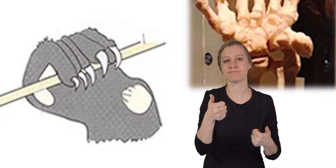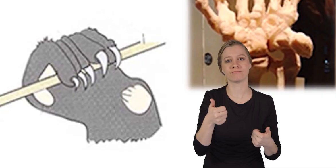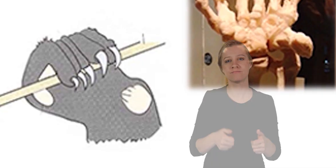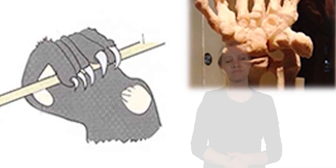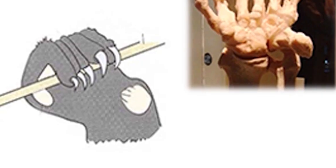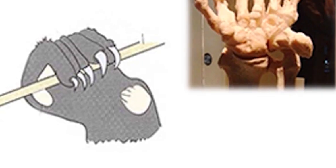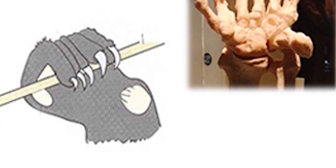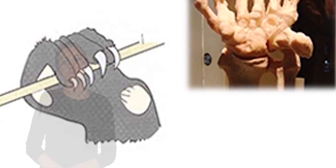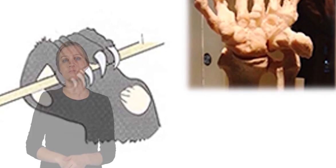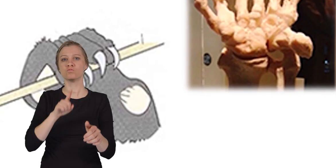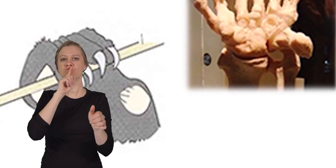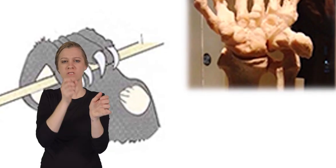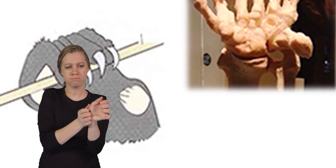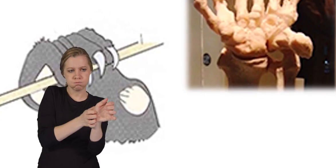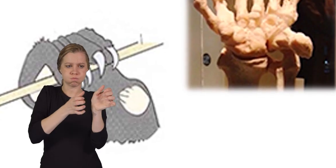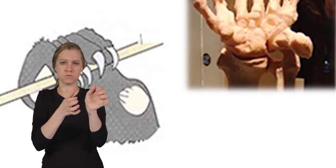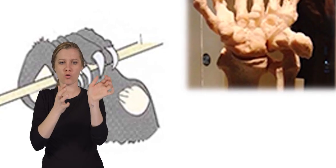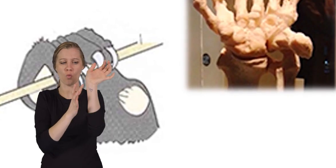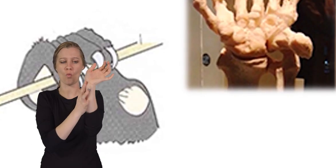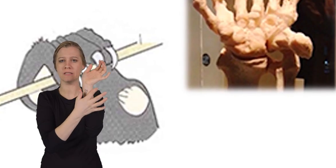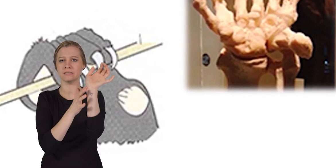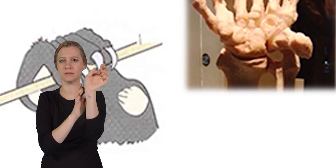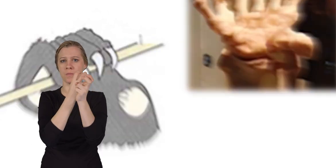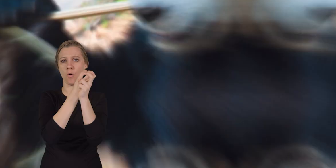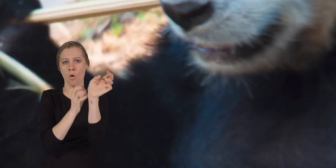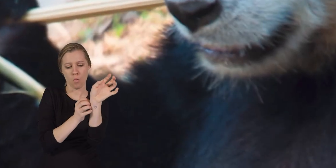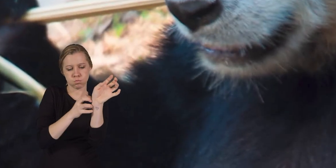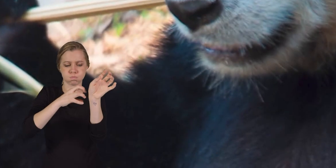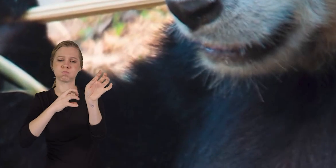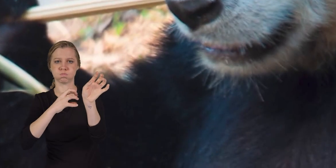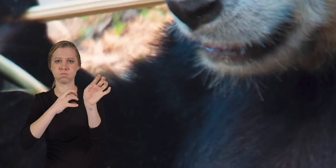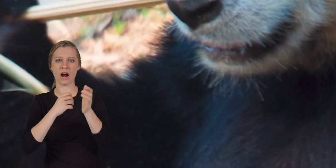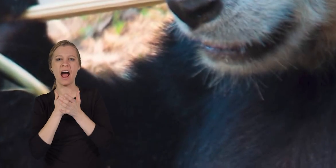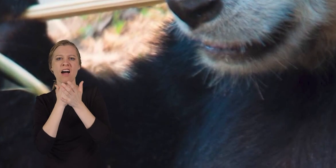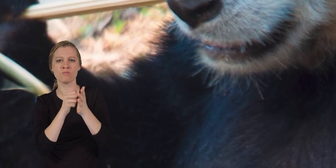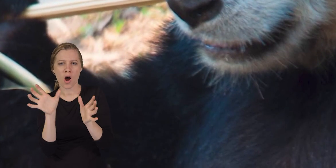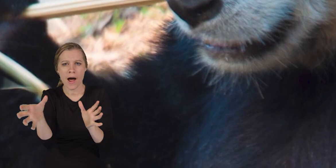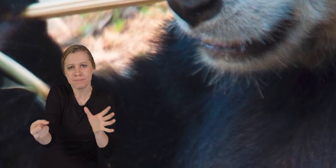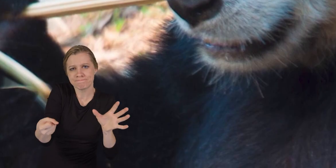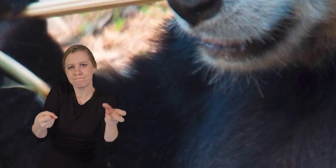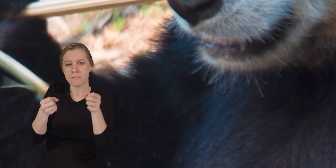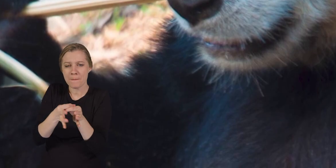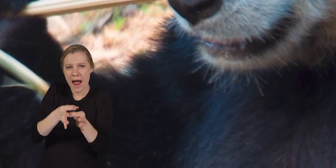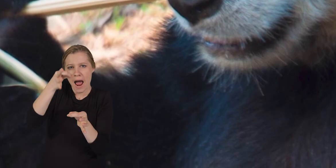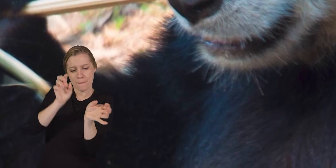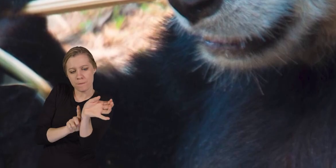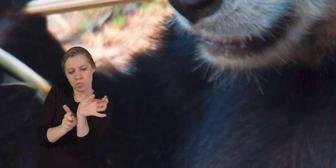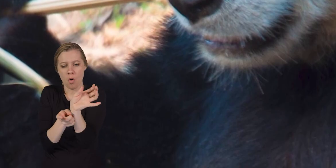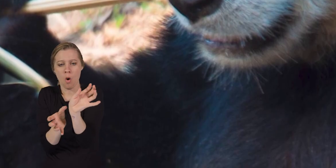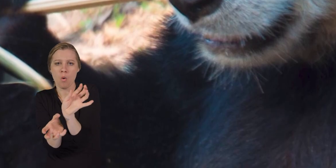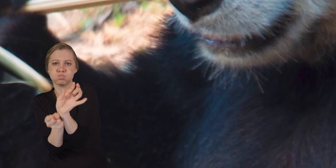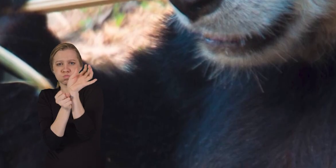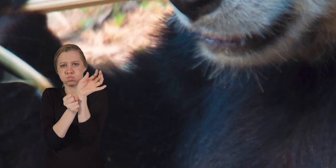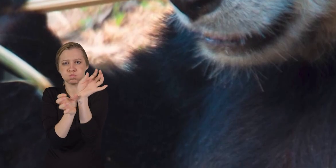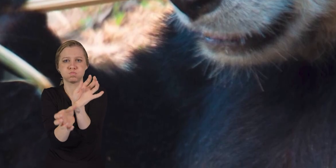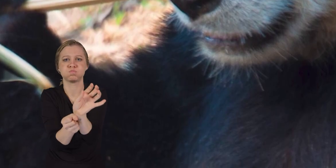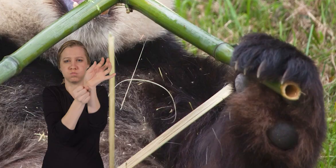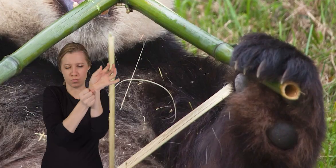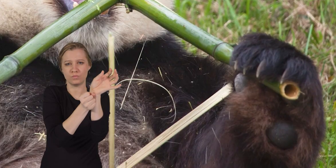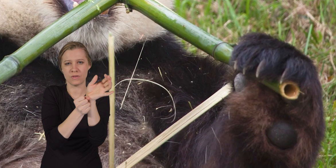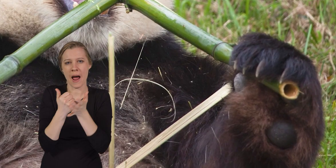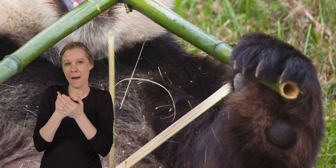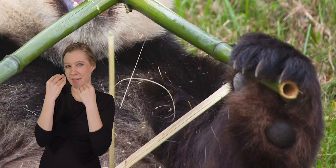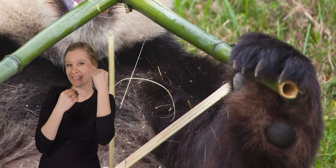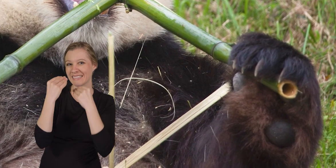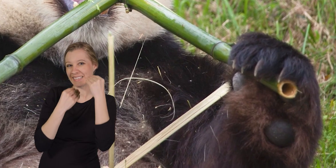thumb at all. It's an enlarged wrist bone and allows them to grasp and hold bamboo while they eat it.